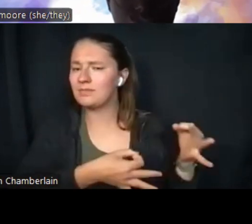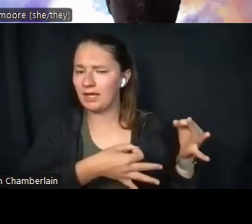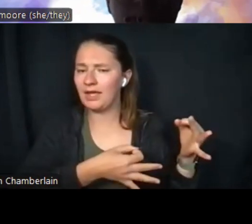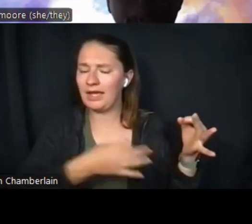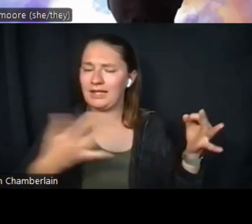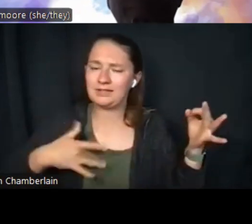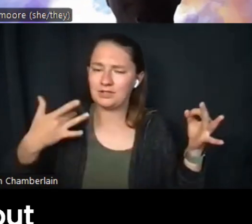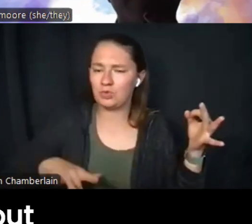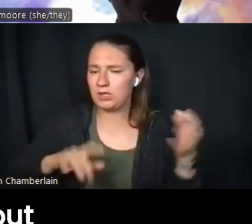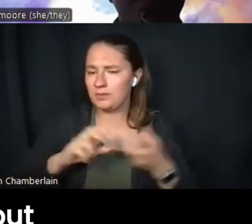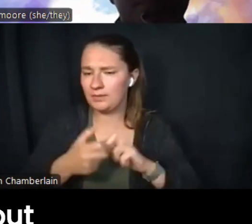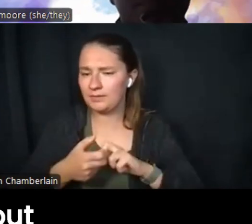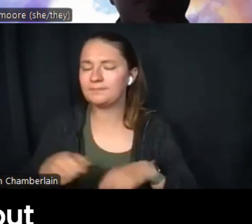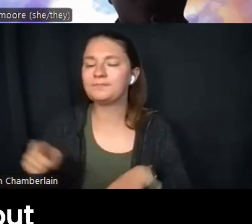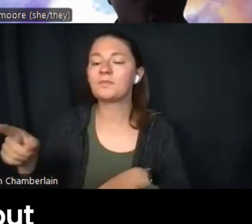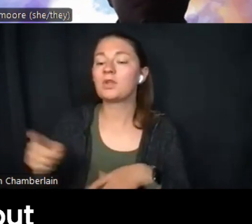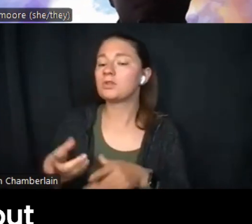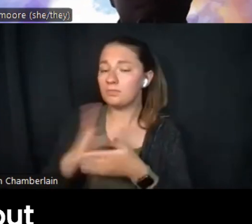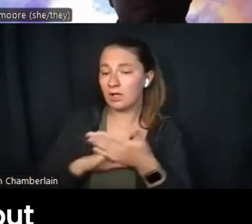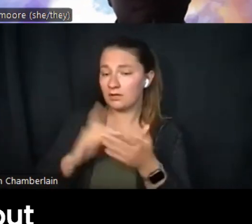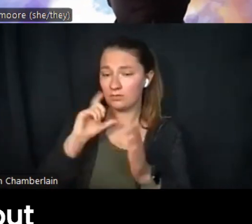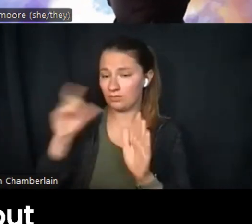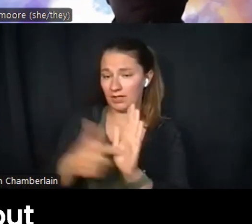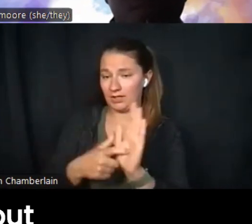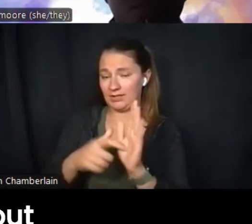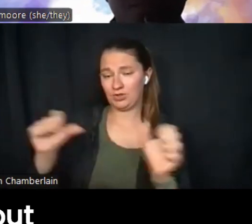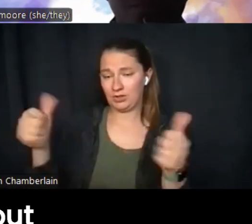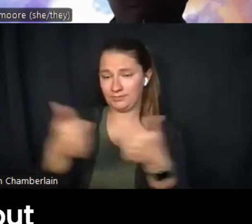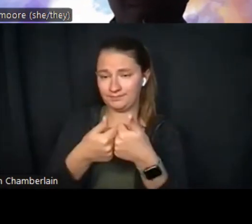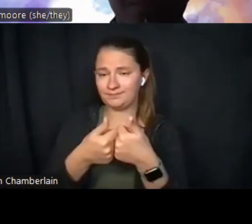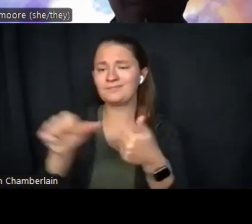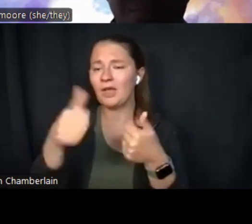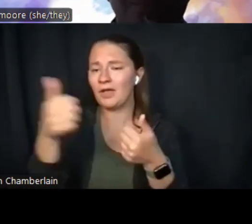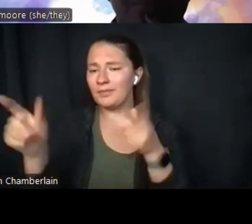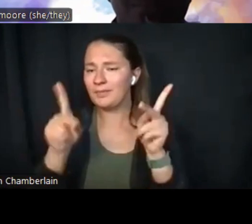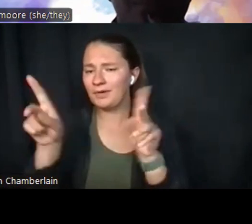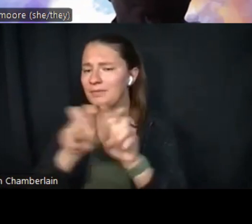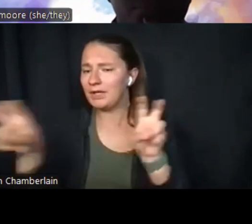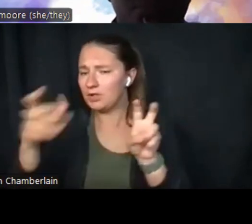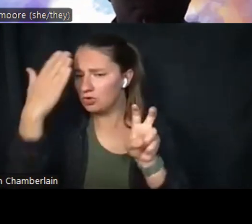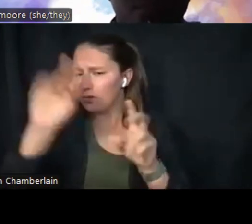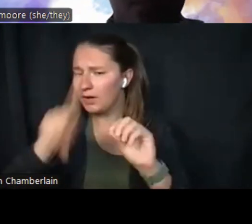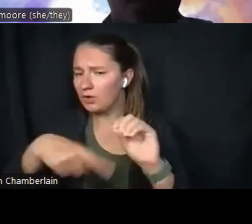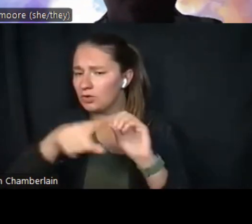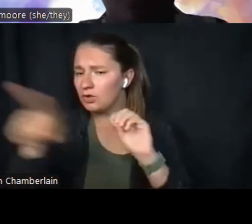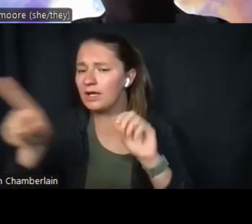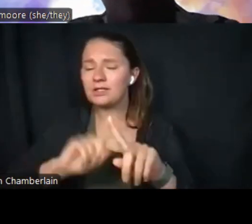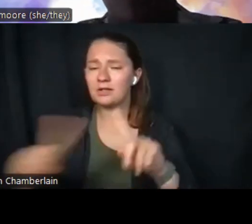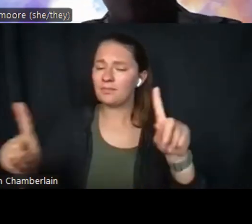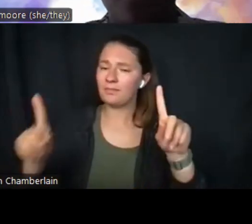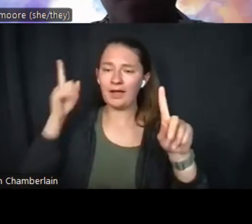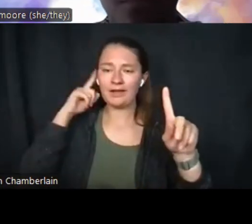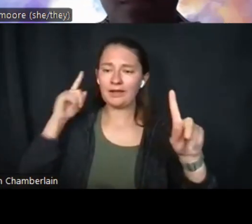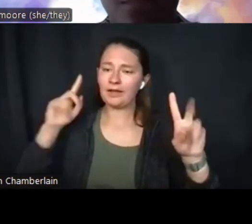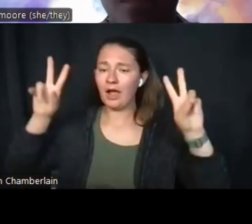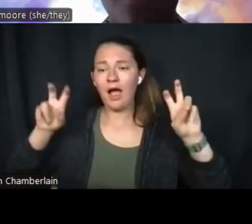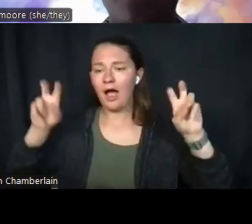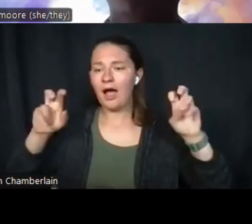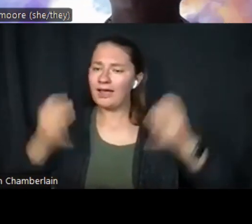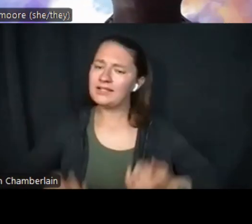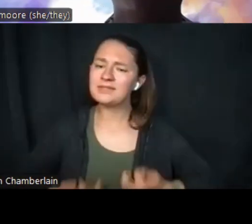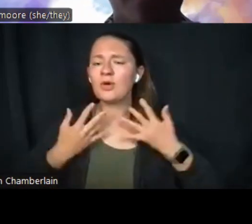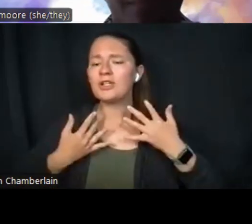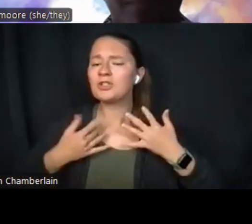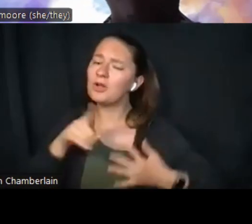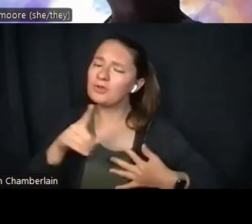is about recognizing challenges. I mean, I don't know about everyone else on the panel, but we often hear inspirational, you're so